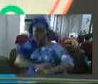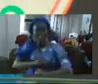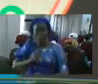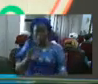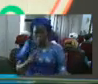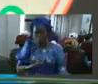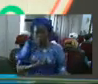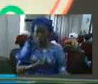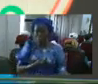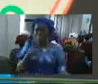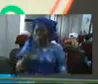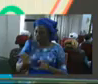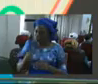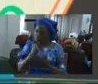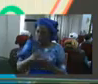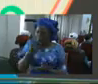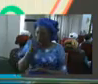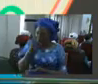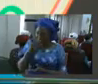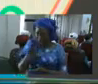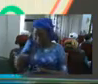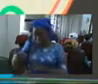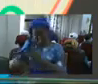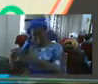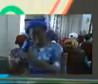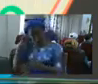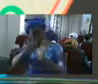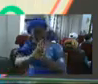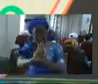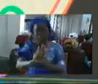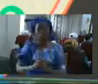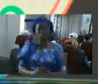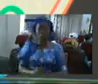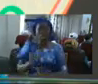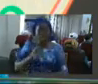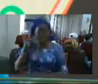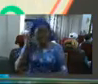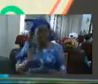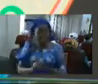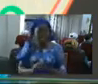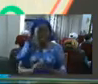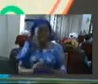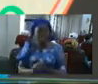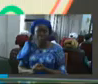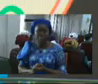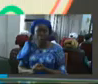They do some funny things in the process. For example, I learned that they closed some